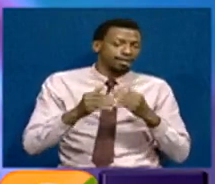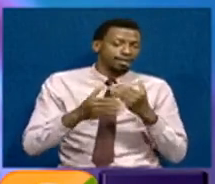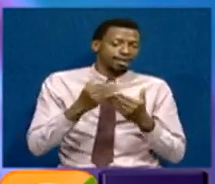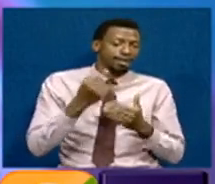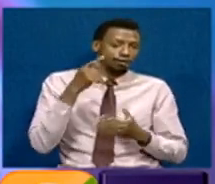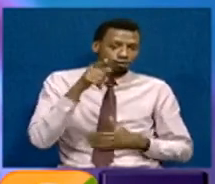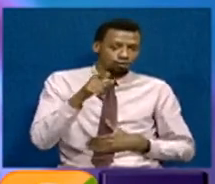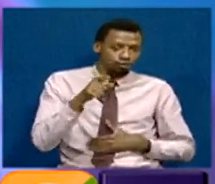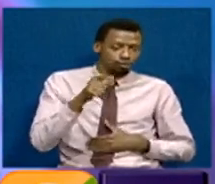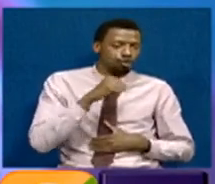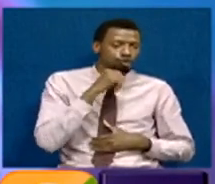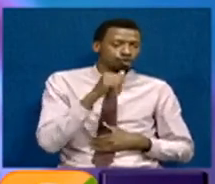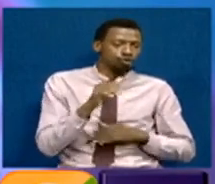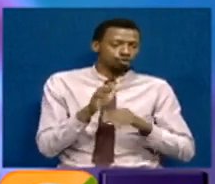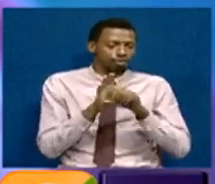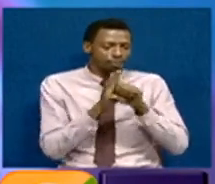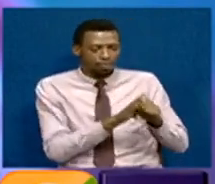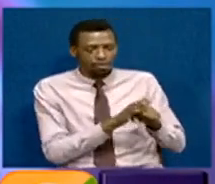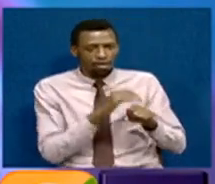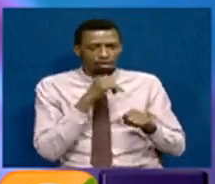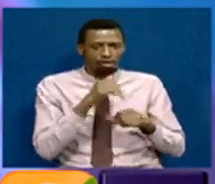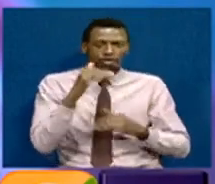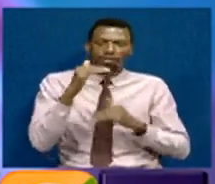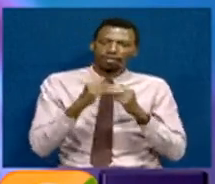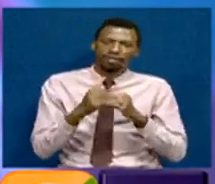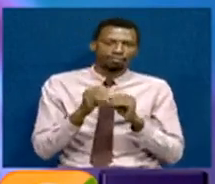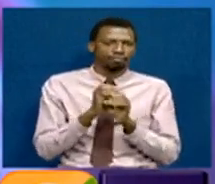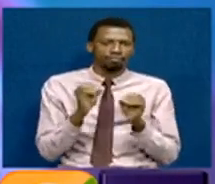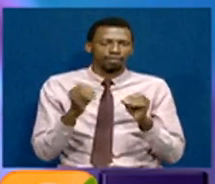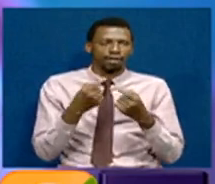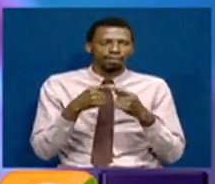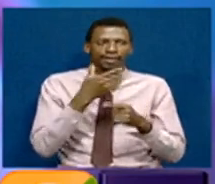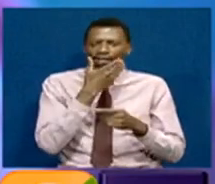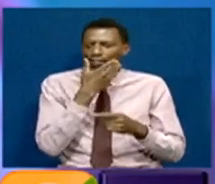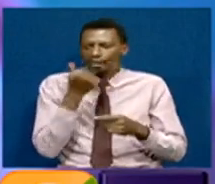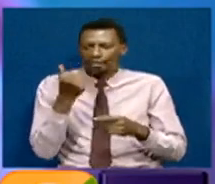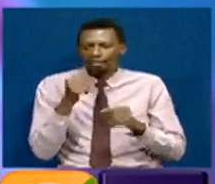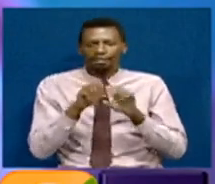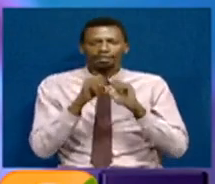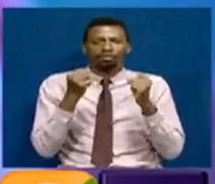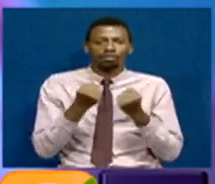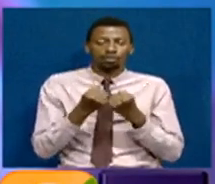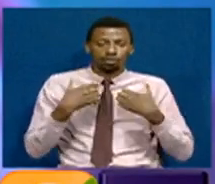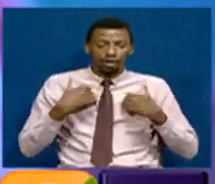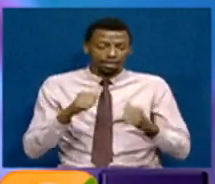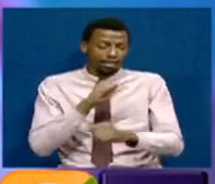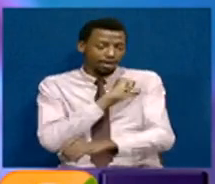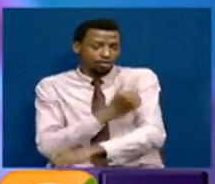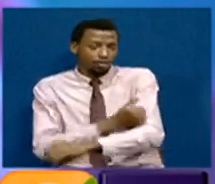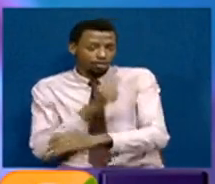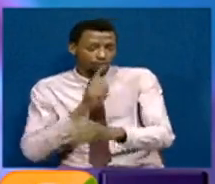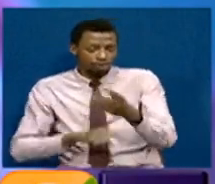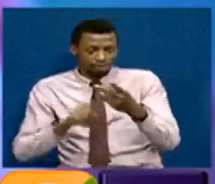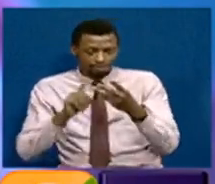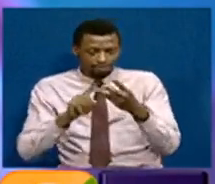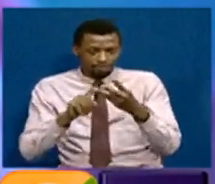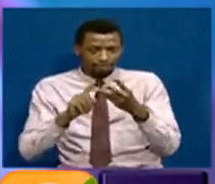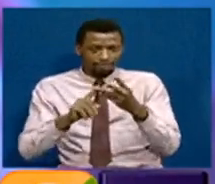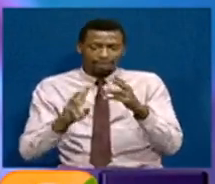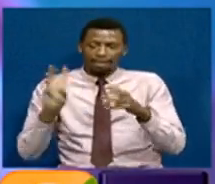exclusion, without limitation. But the best of social health authority is the third fund, which is the